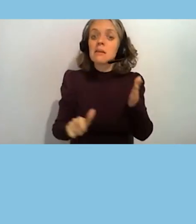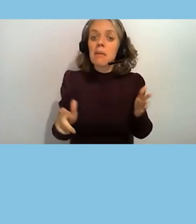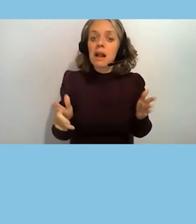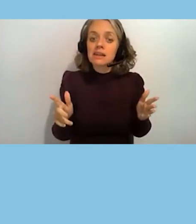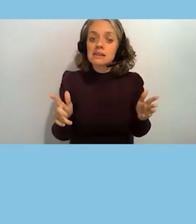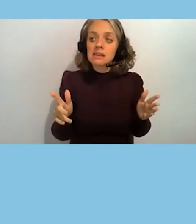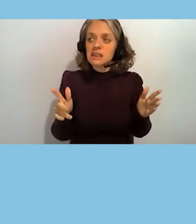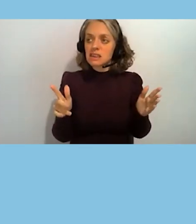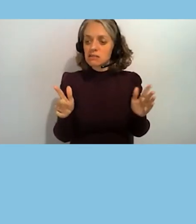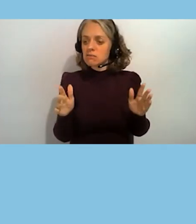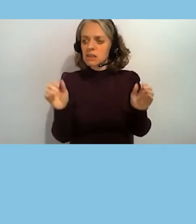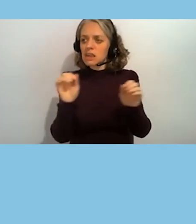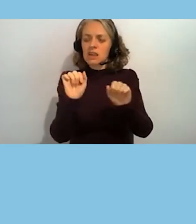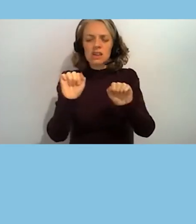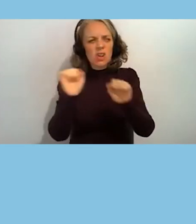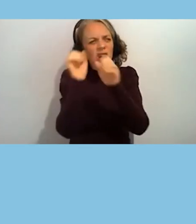an